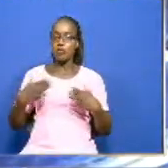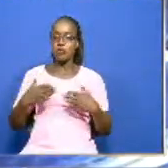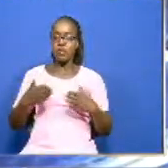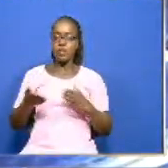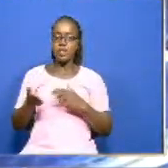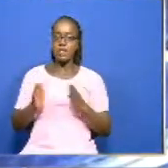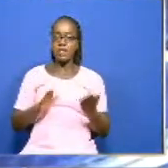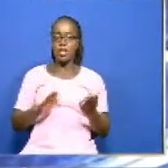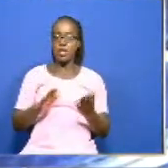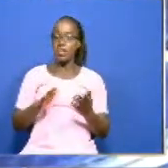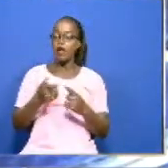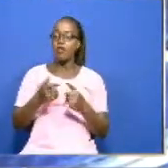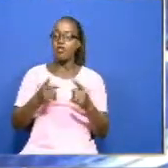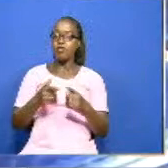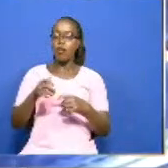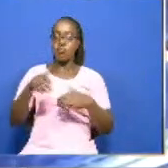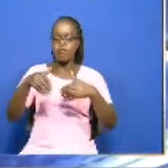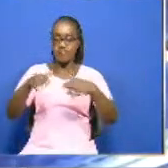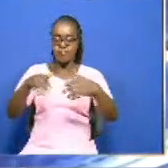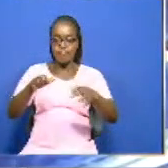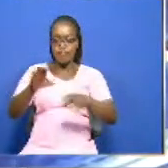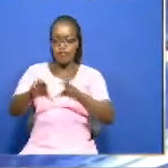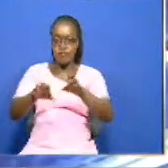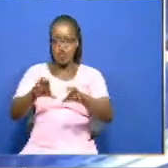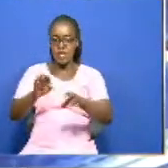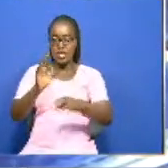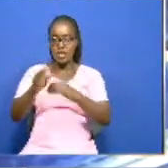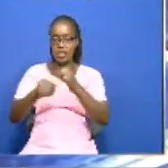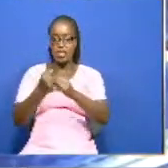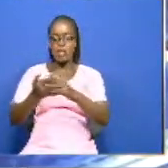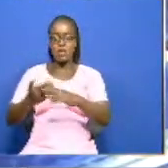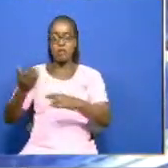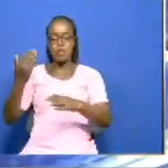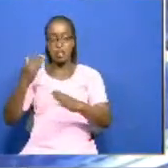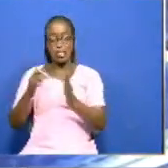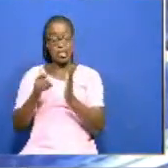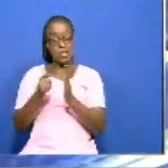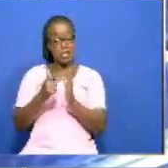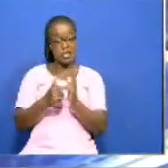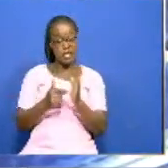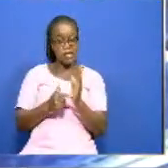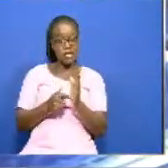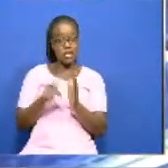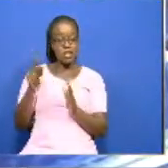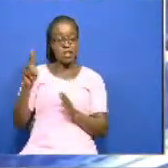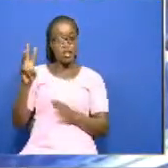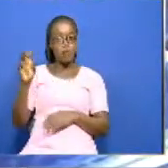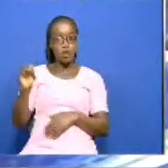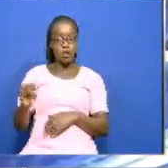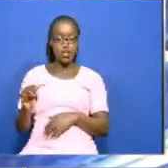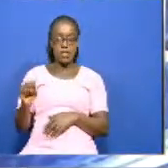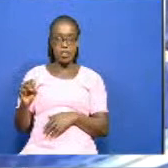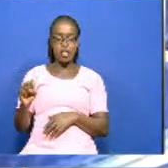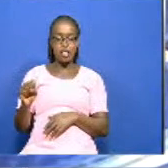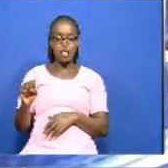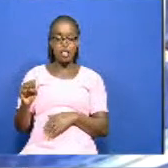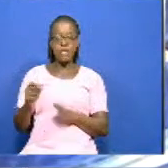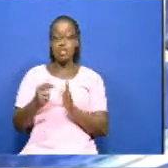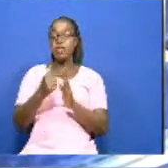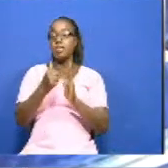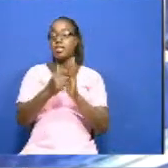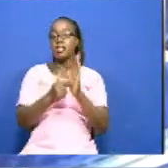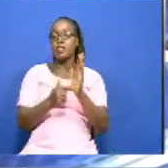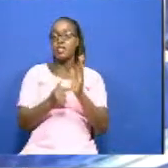to wildlife attacks in the last 3 years, according to the latest data from Kenya Wildlife Services. The data indicates